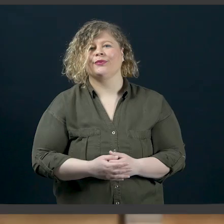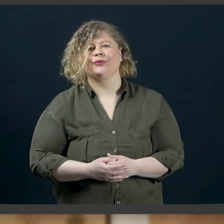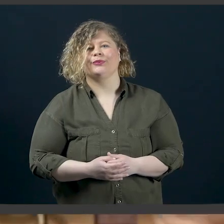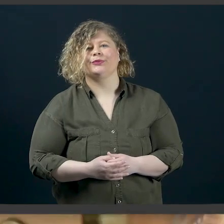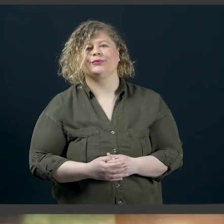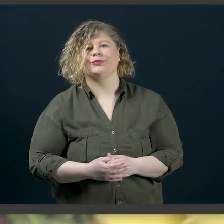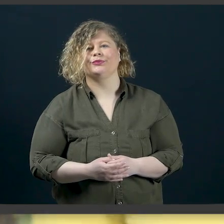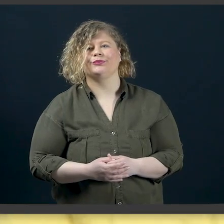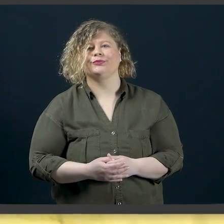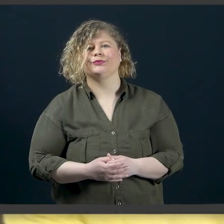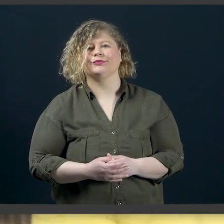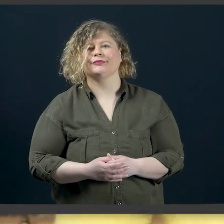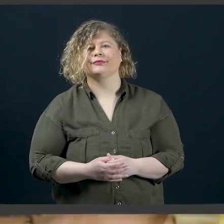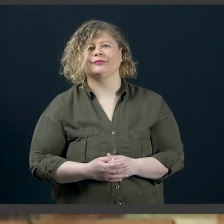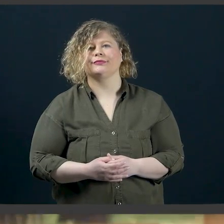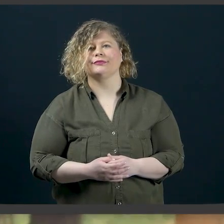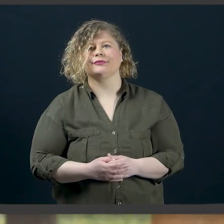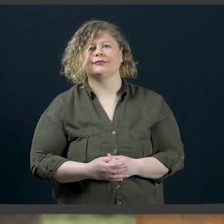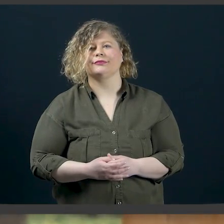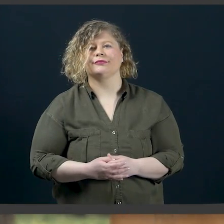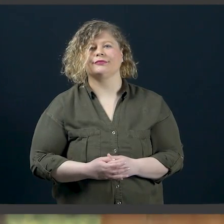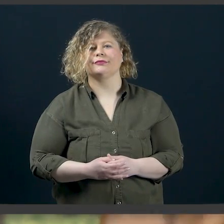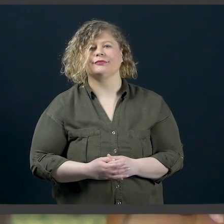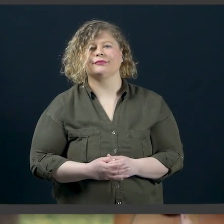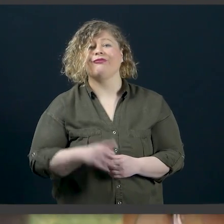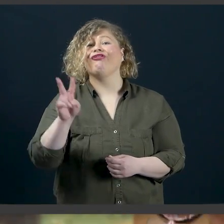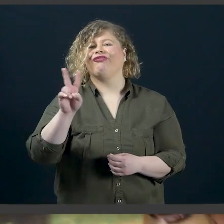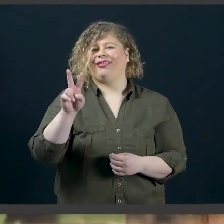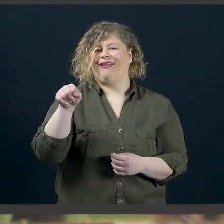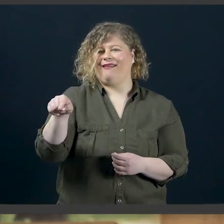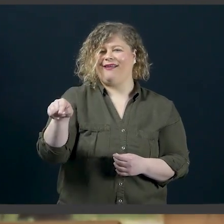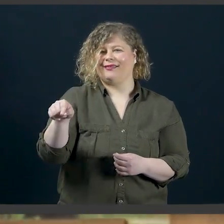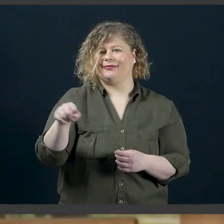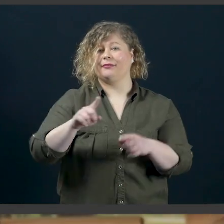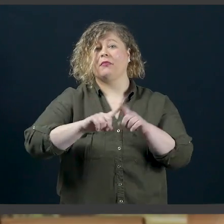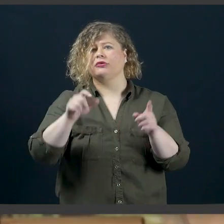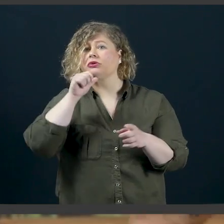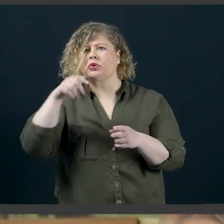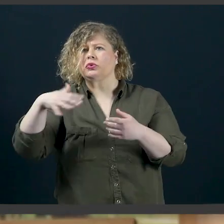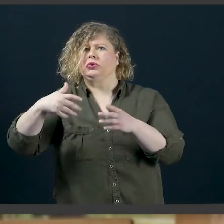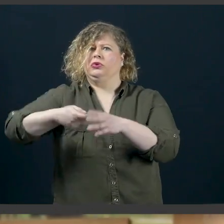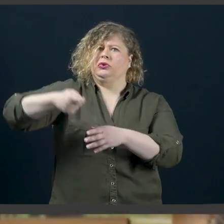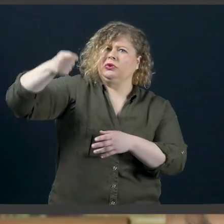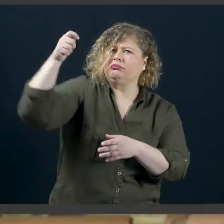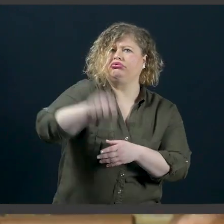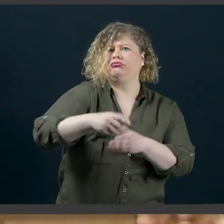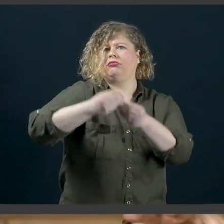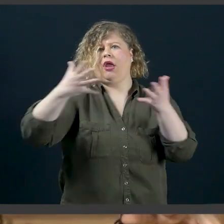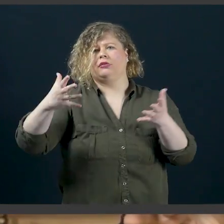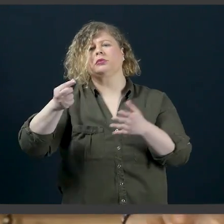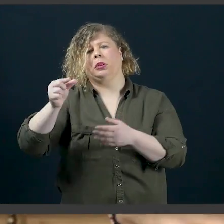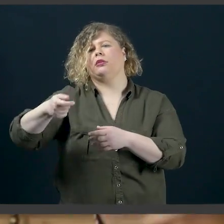We need some honey to balance the flavor of the vinegar, but do not put more than 1 teaspoon